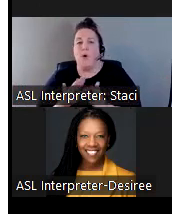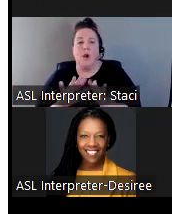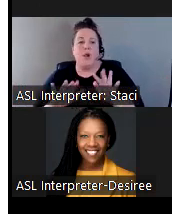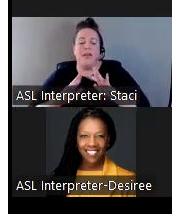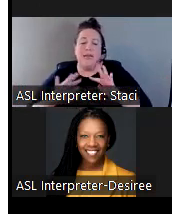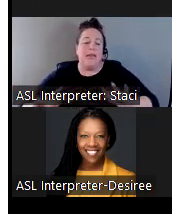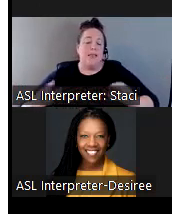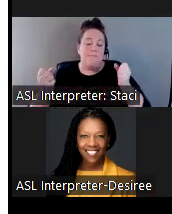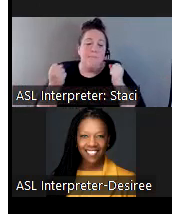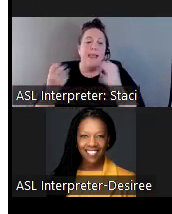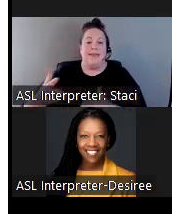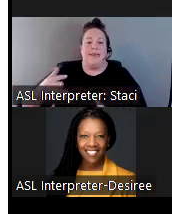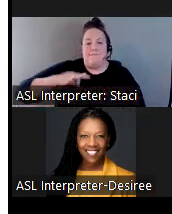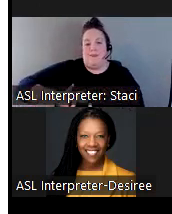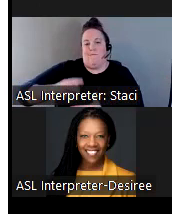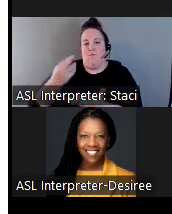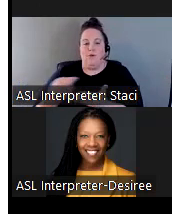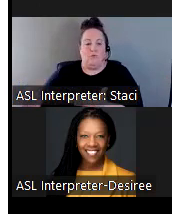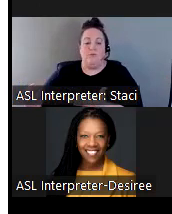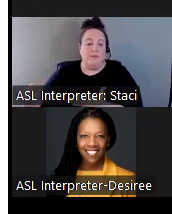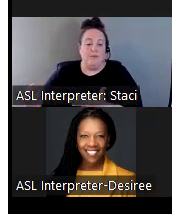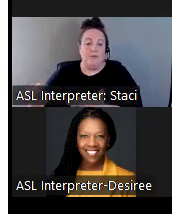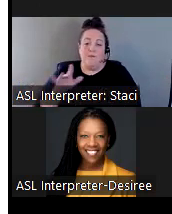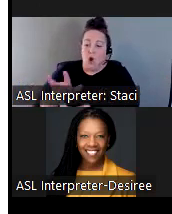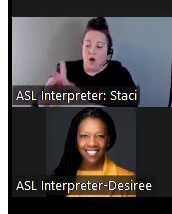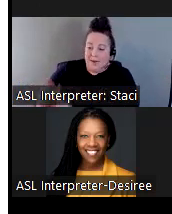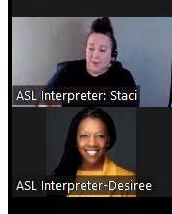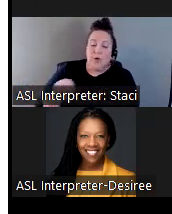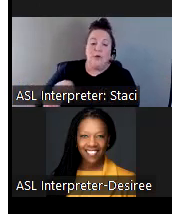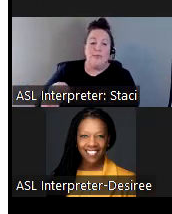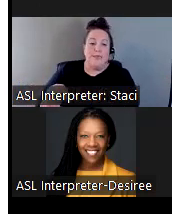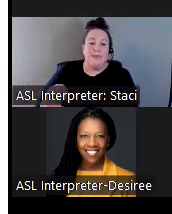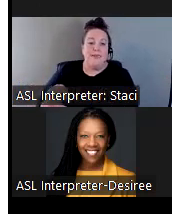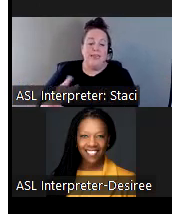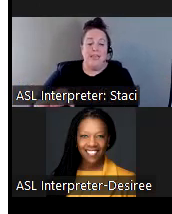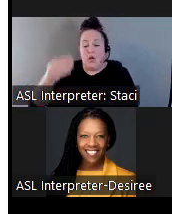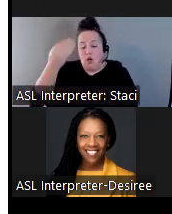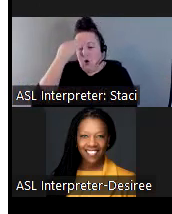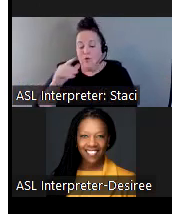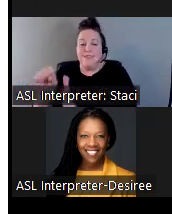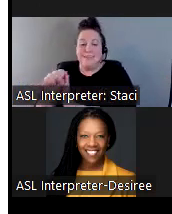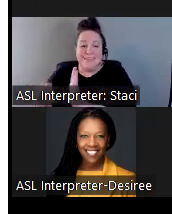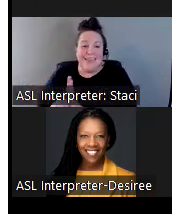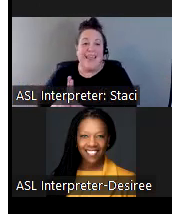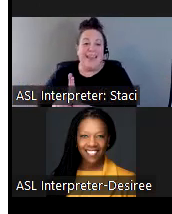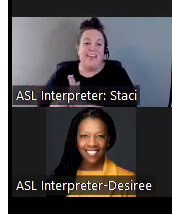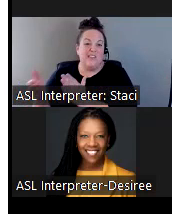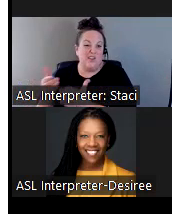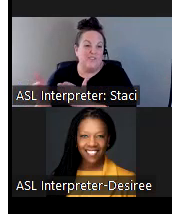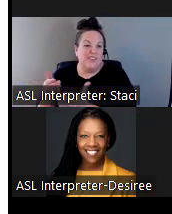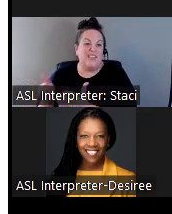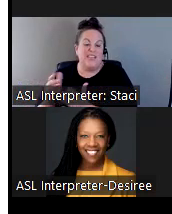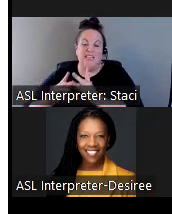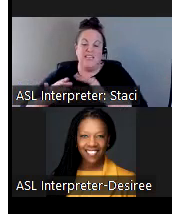of resources and information and a contact person who knows the state and the services